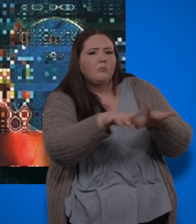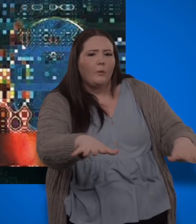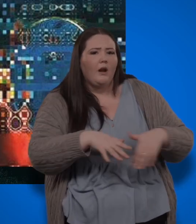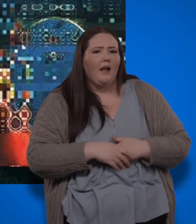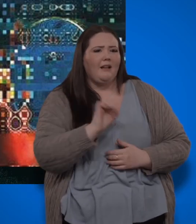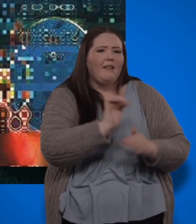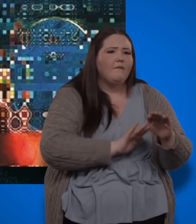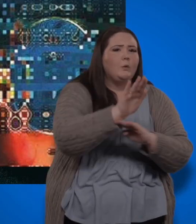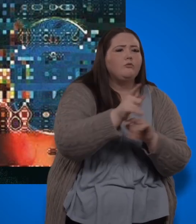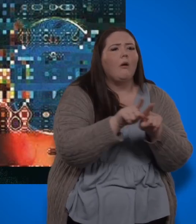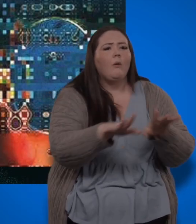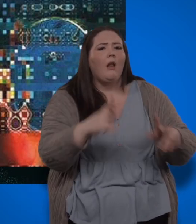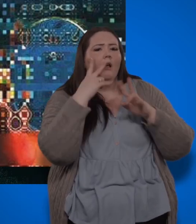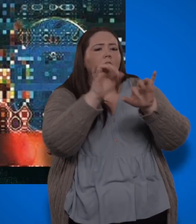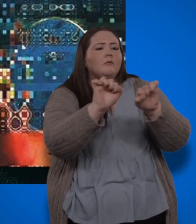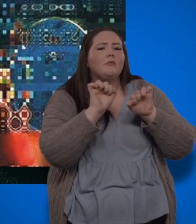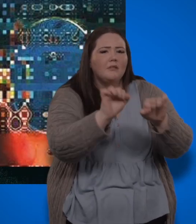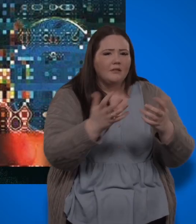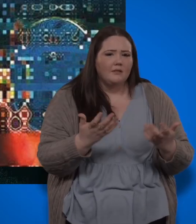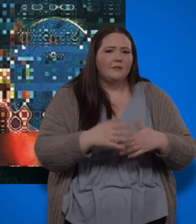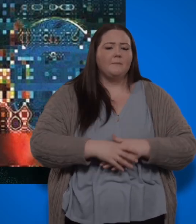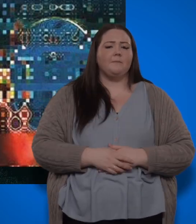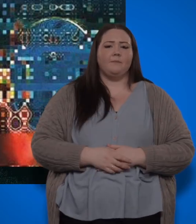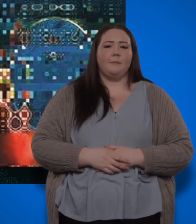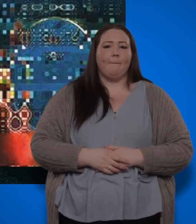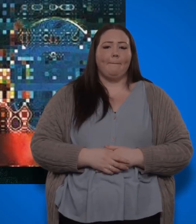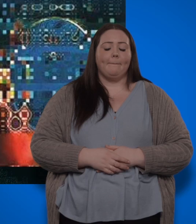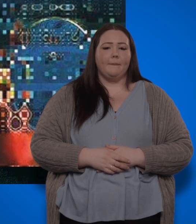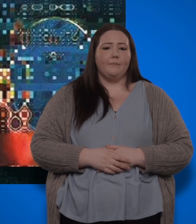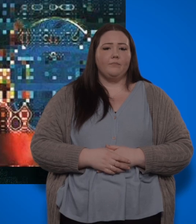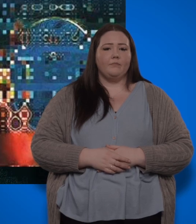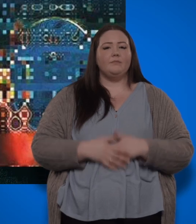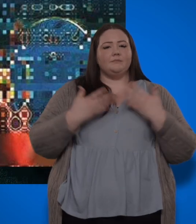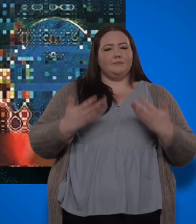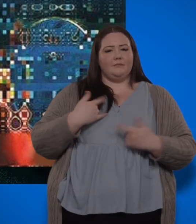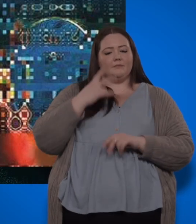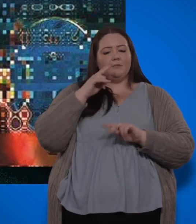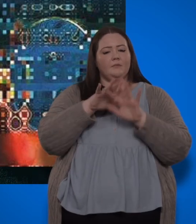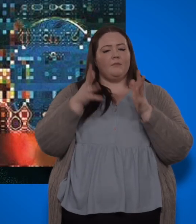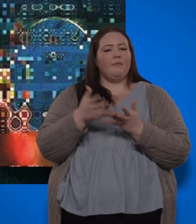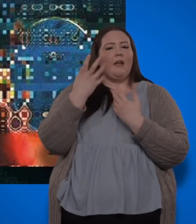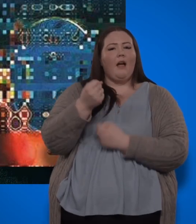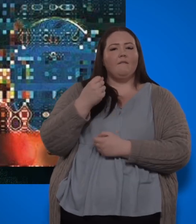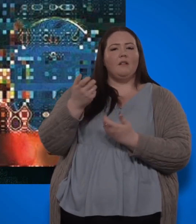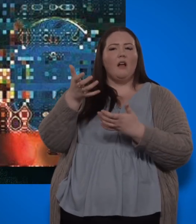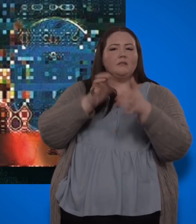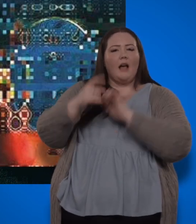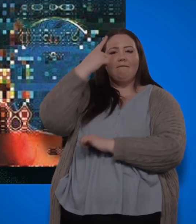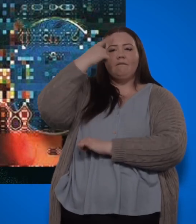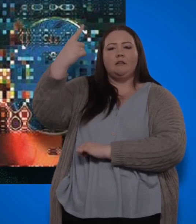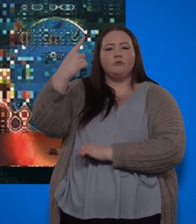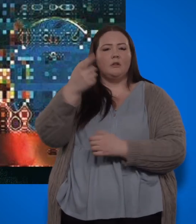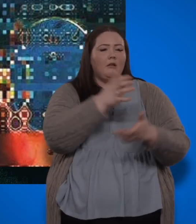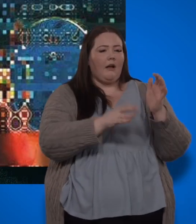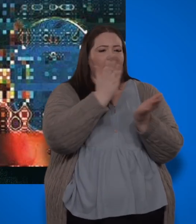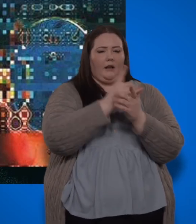is their future? We live in extraordinary times when science fiction seems to be turning into science fact in